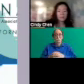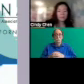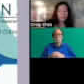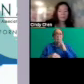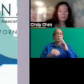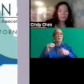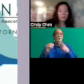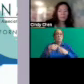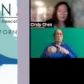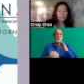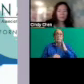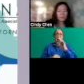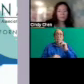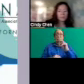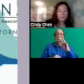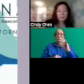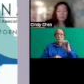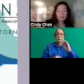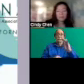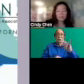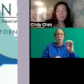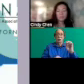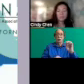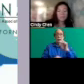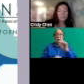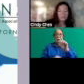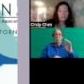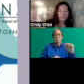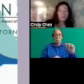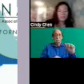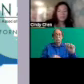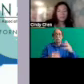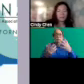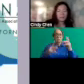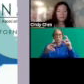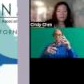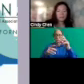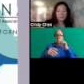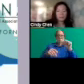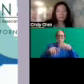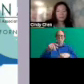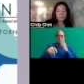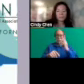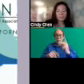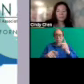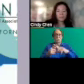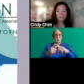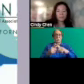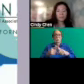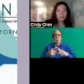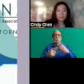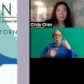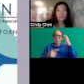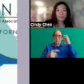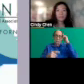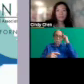invisible disabilities. We talk about the large spectrum of neurodiversity and things like that. I think